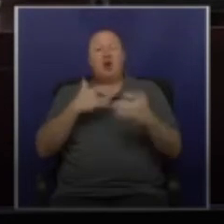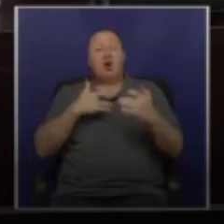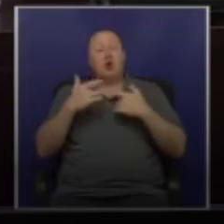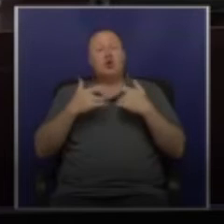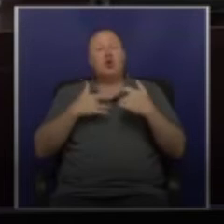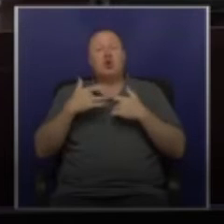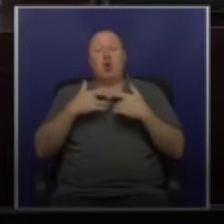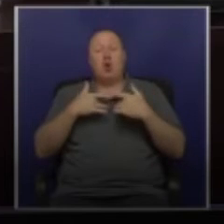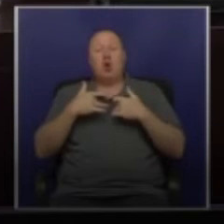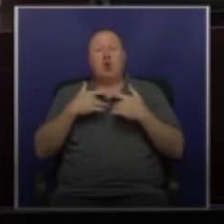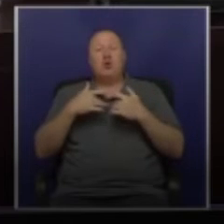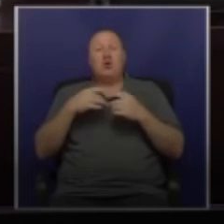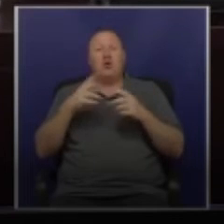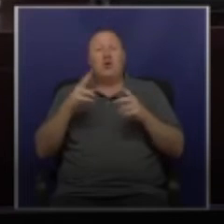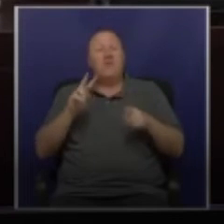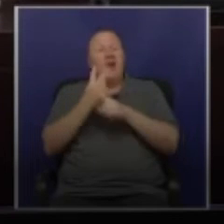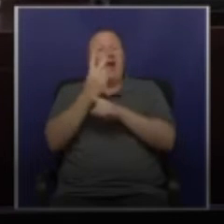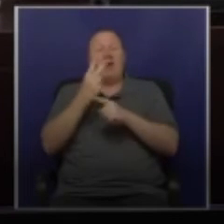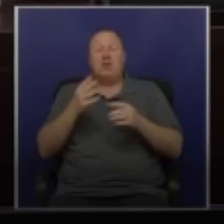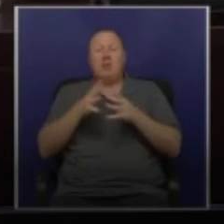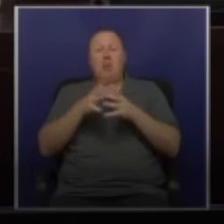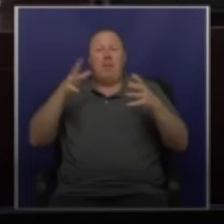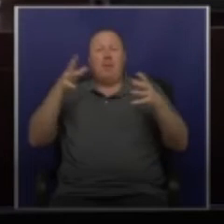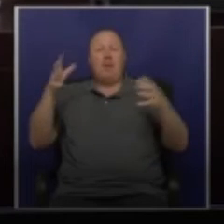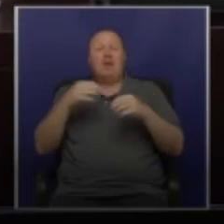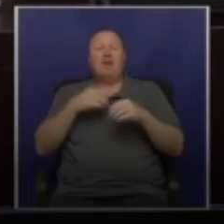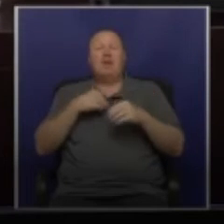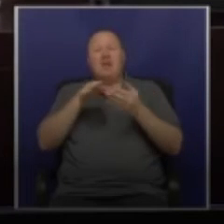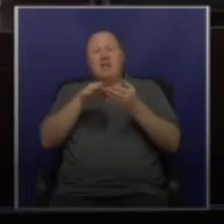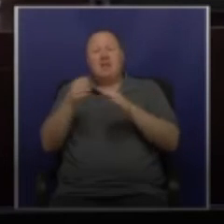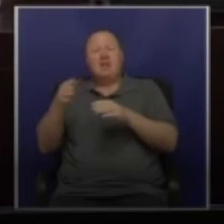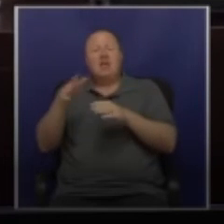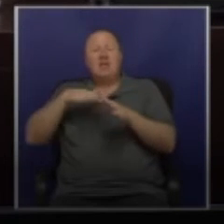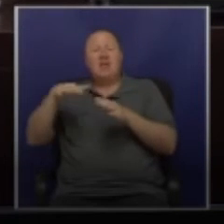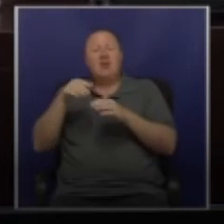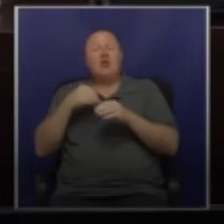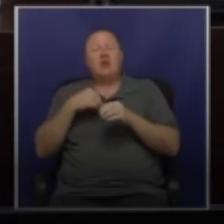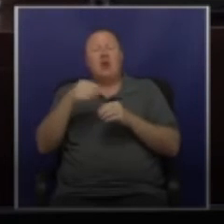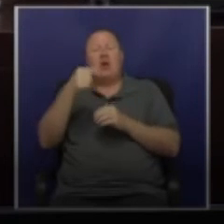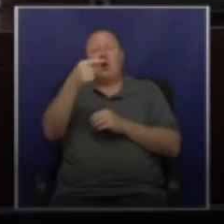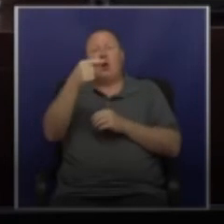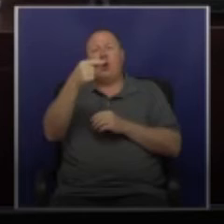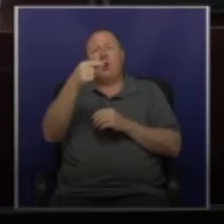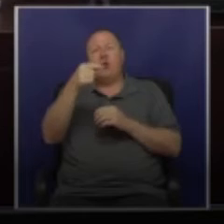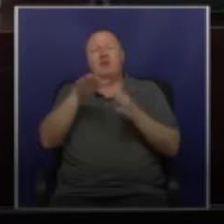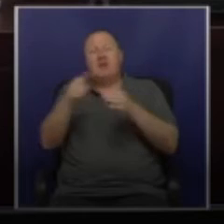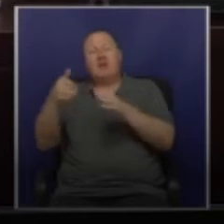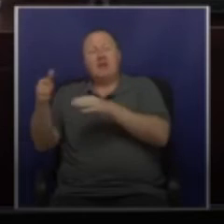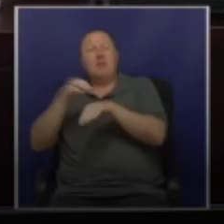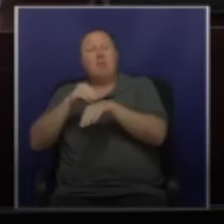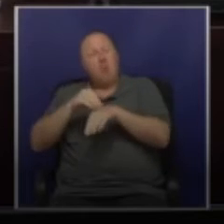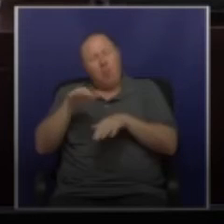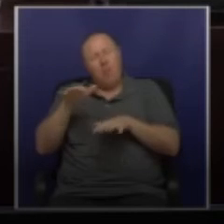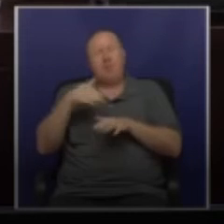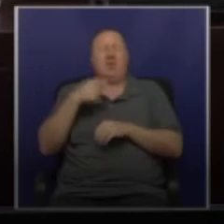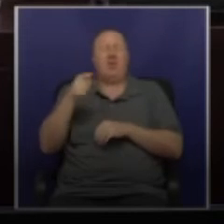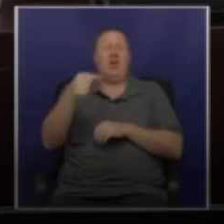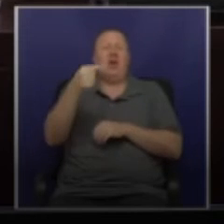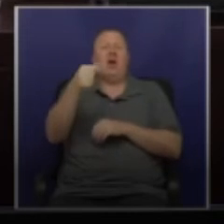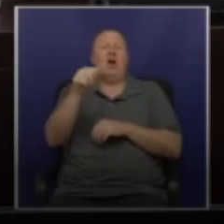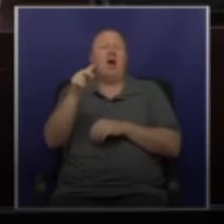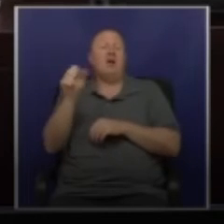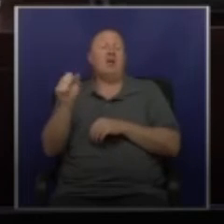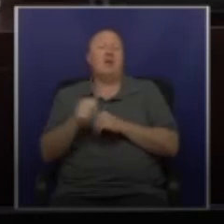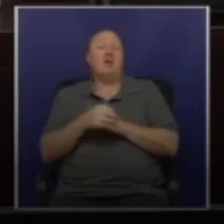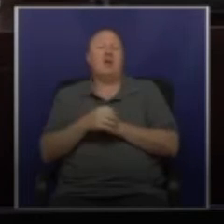the escalation of violence and the rising death toll in both Gaza and on the West Bank. The intense human suffering and the scale of